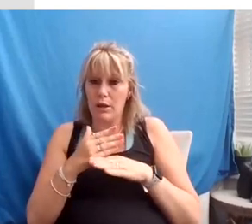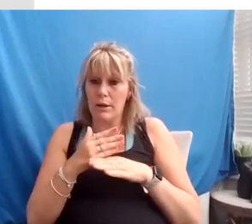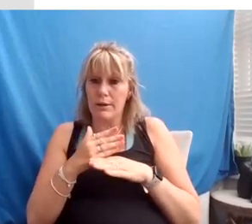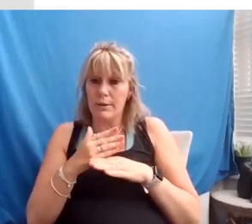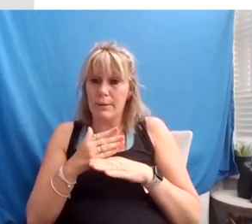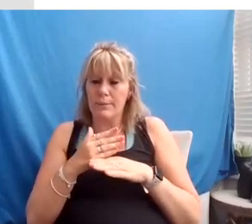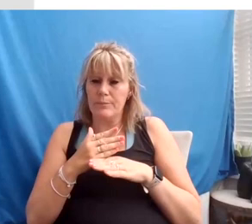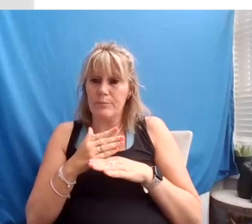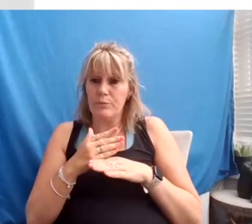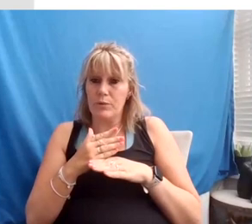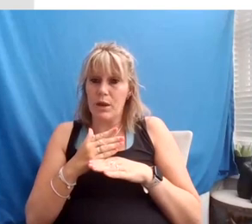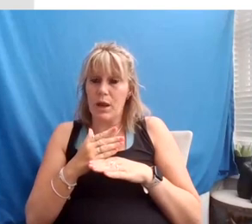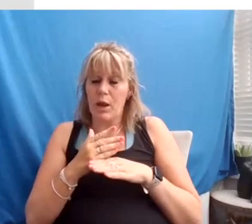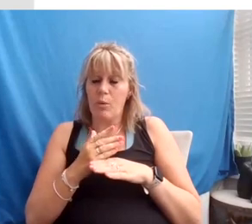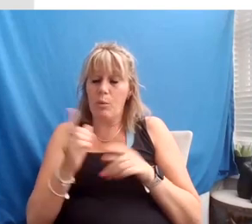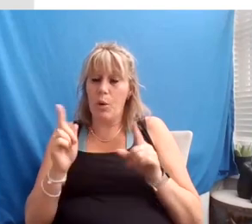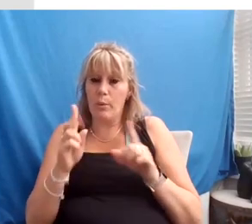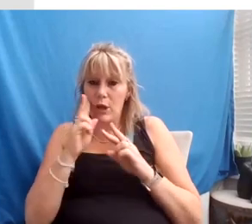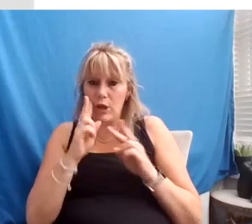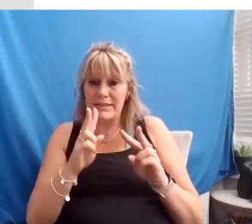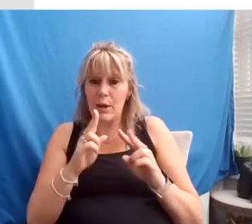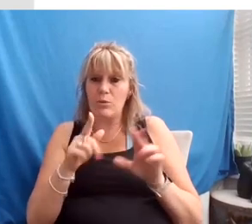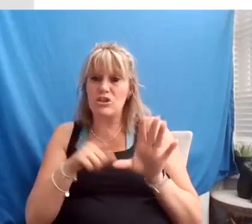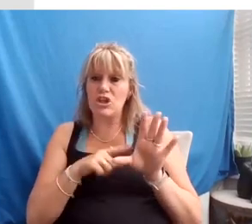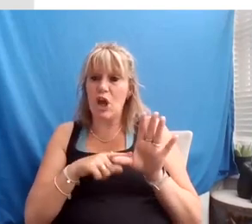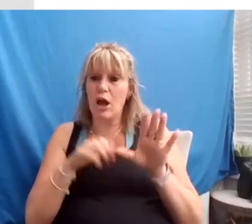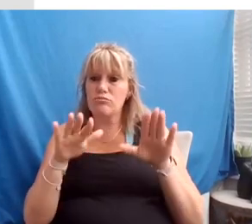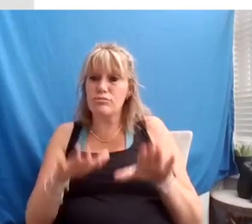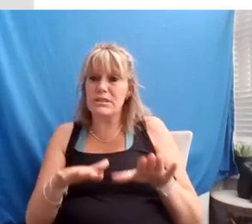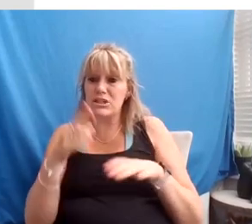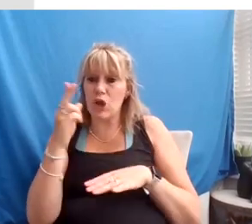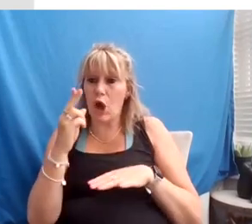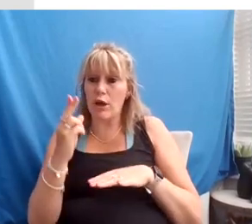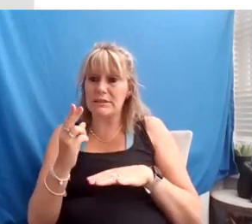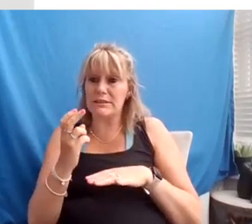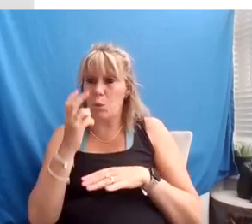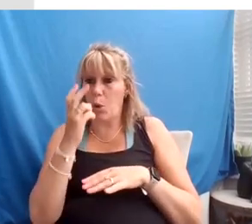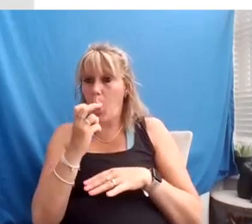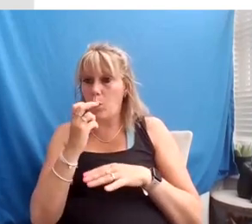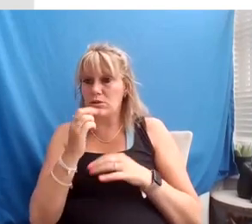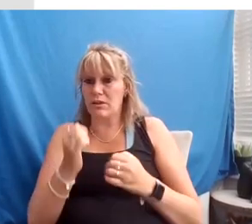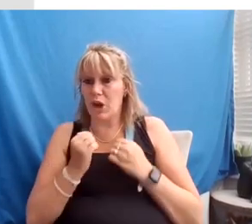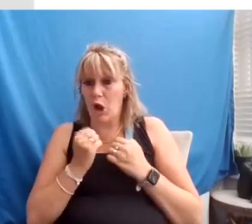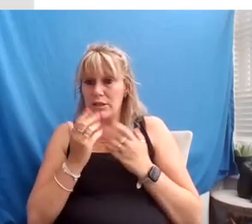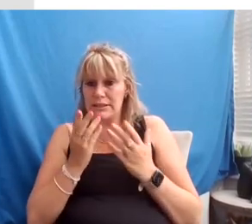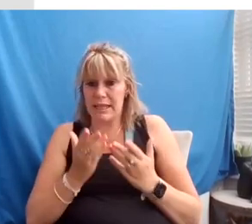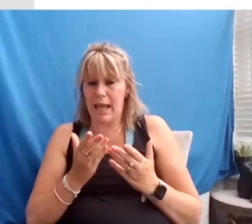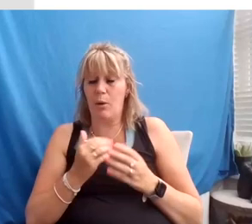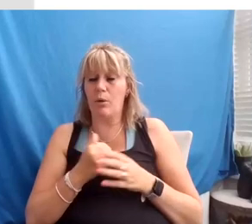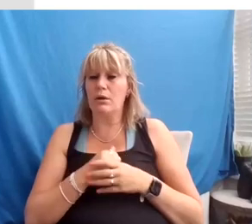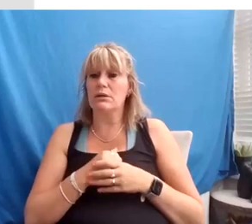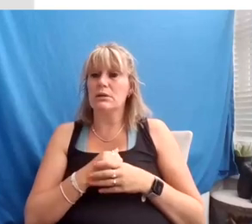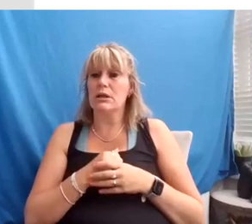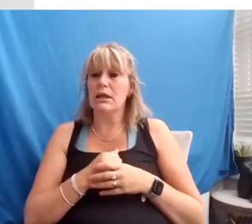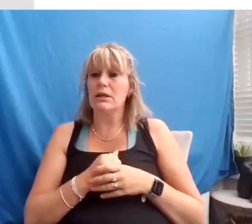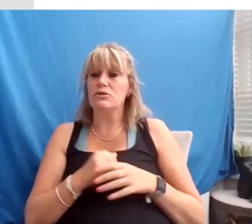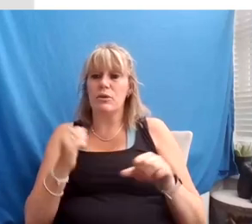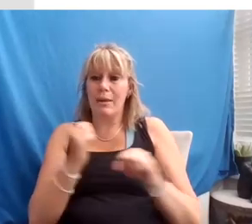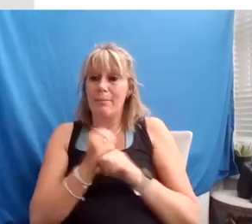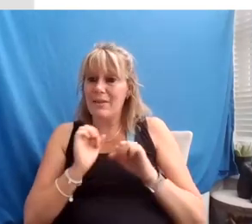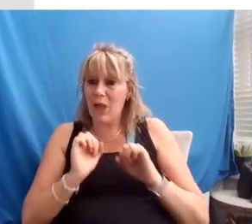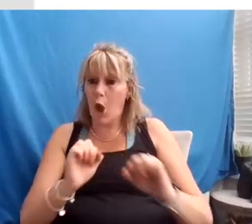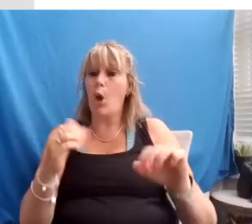looked at was the young British artists. They're all older than us now, of course. And do they make their own work? No.